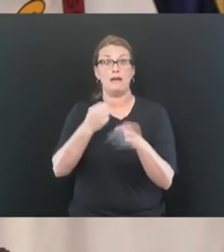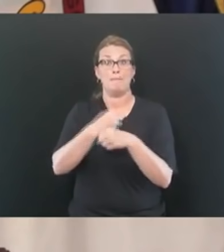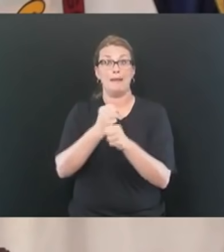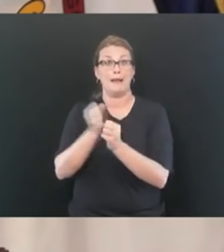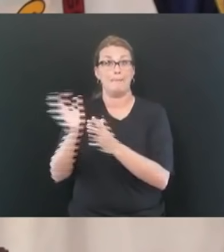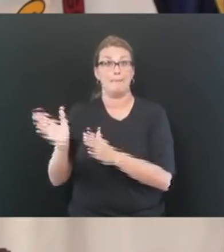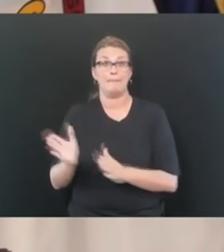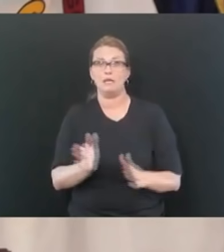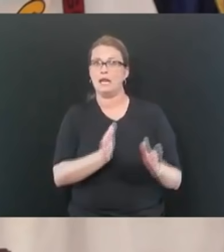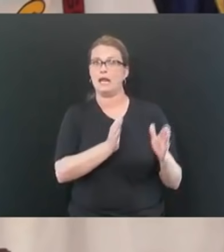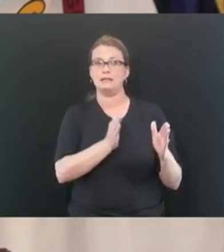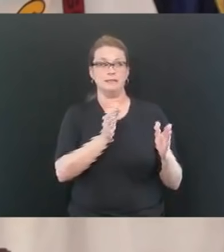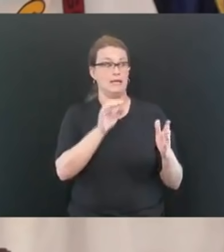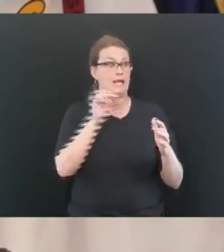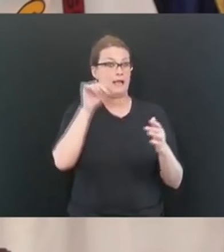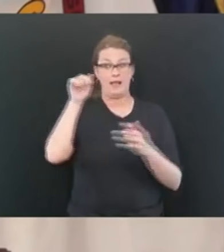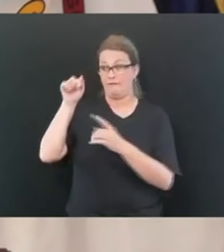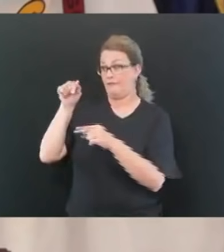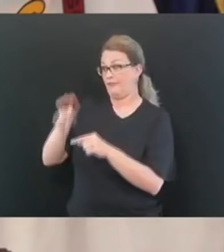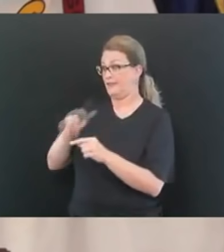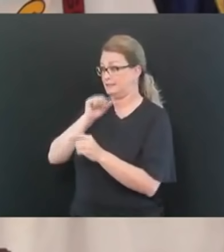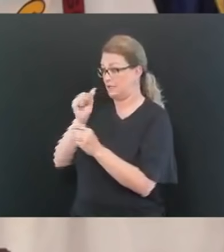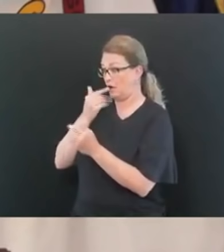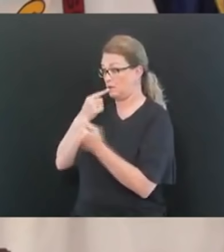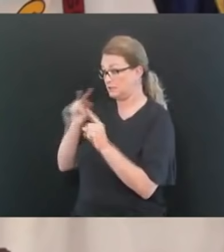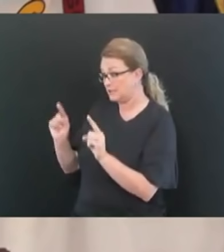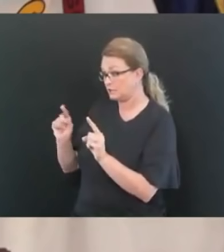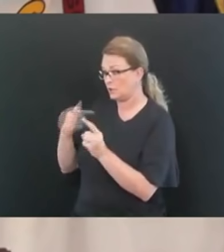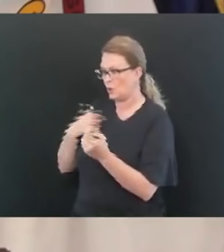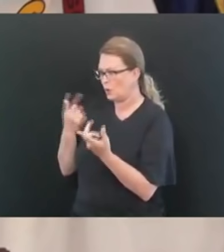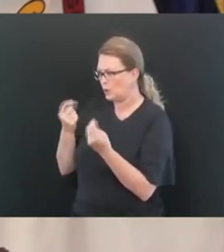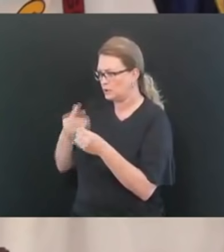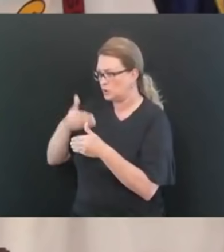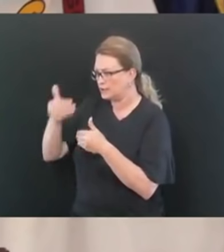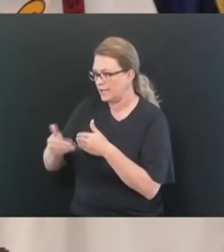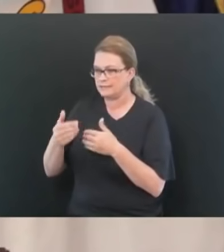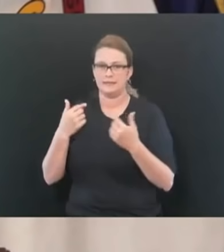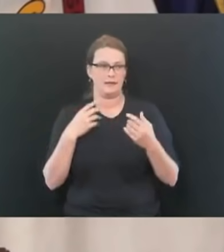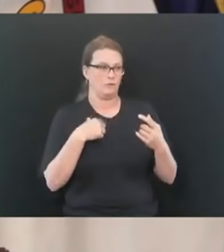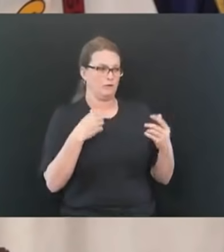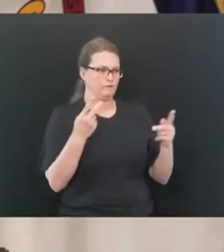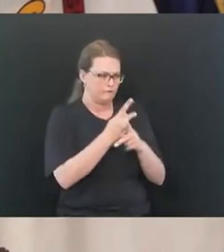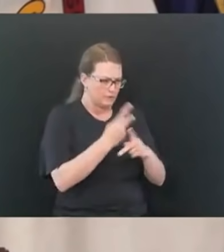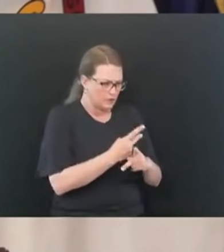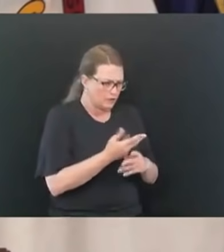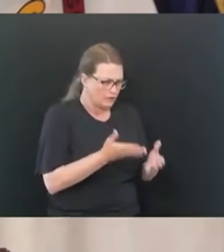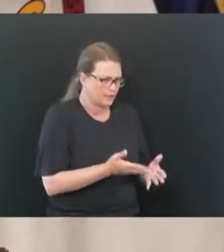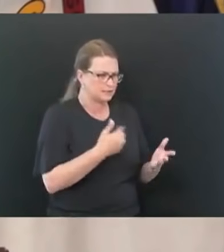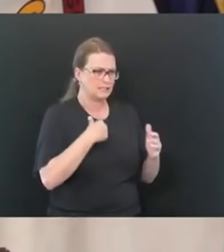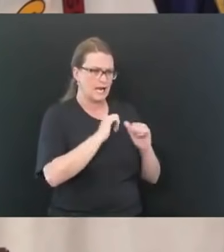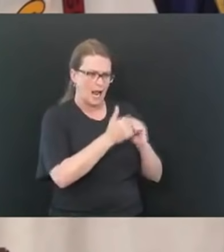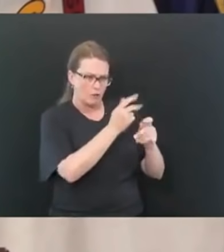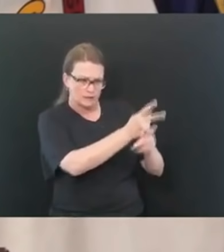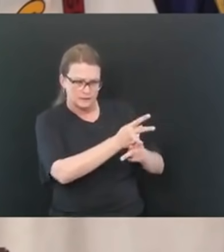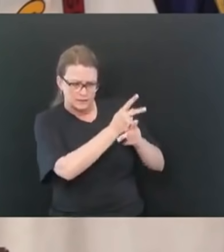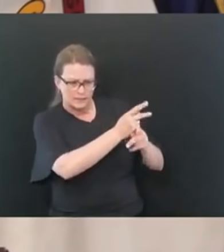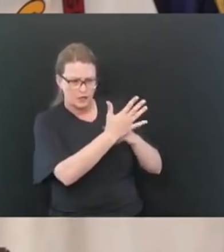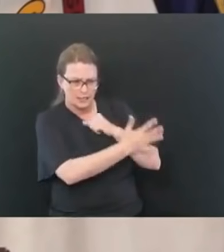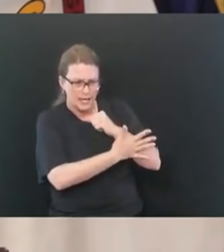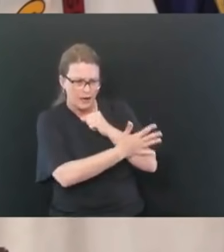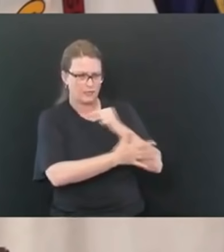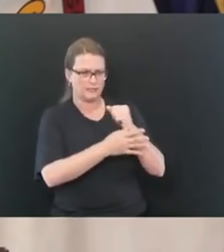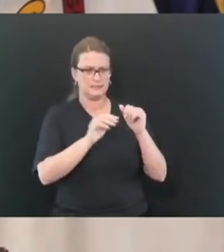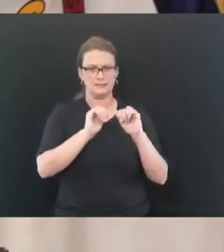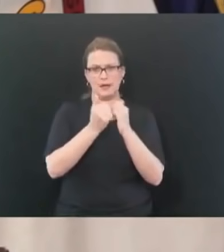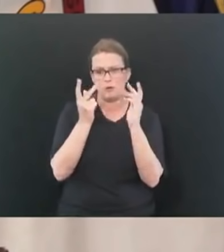If this doesn't work, what do we do about this and this and this and everything? And how do we take care of the counties? How do we take